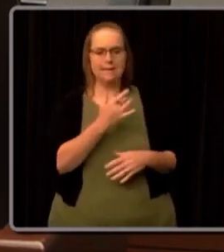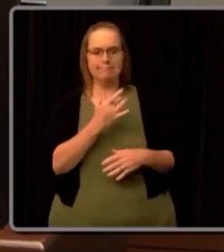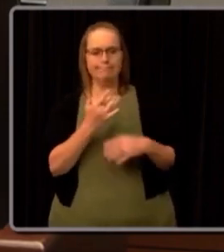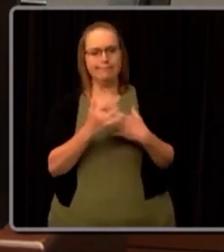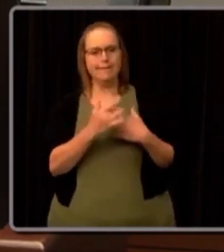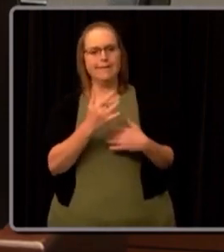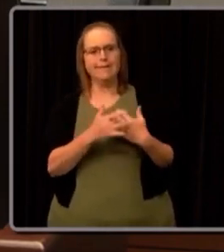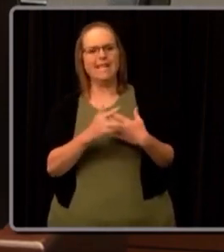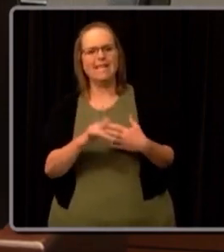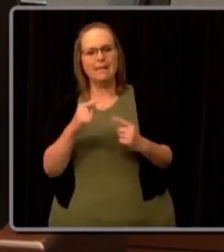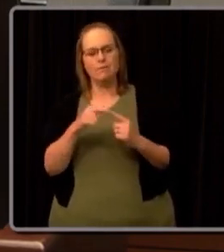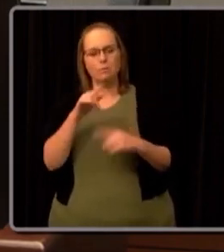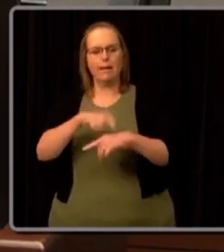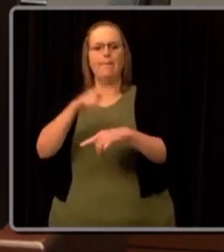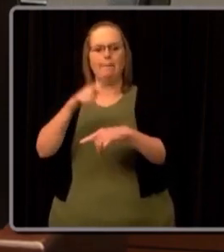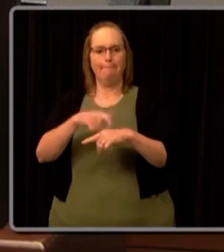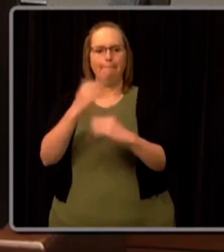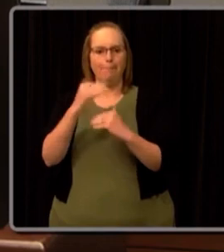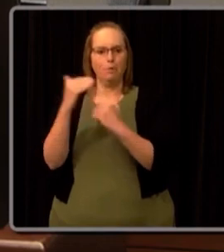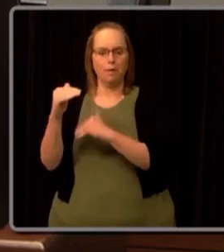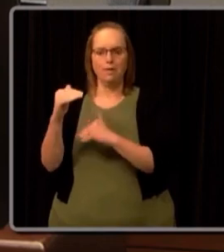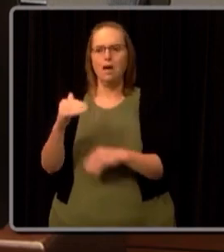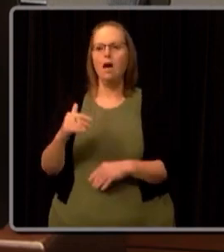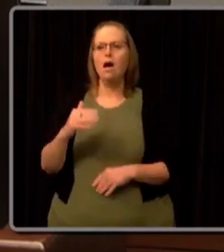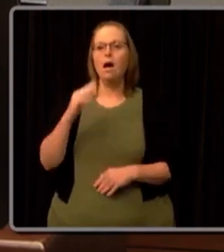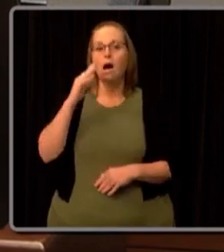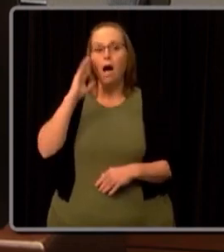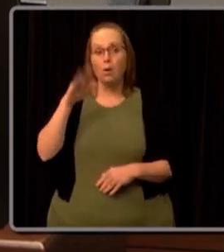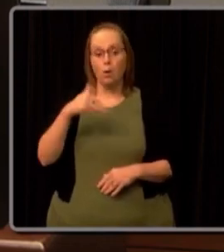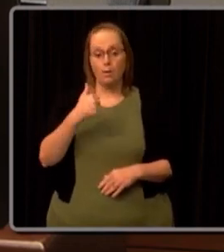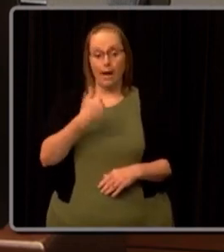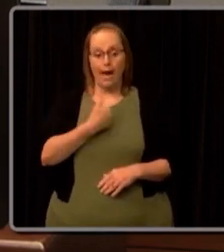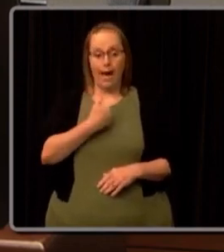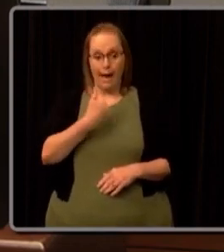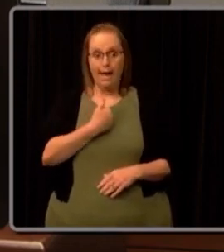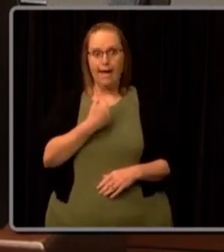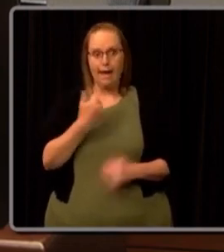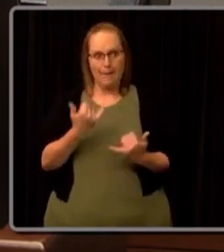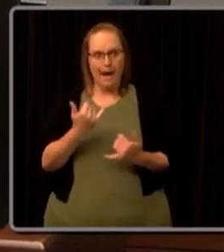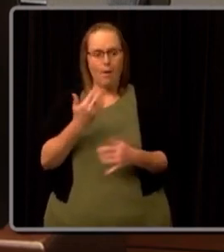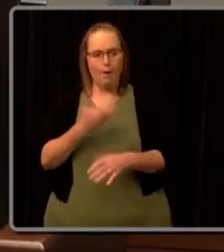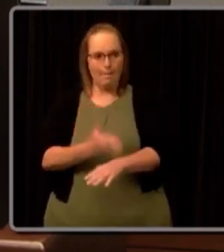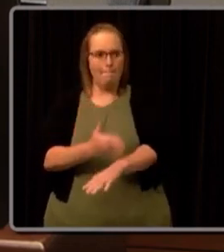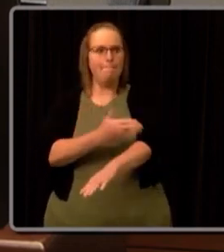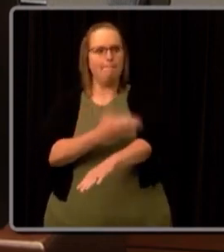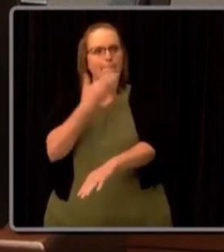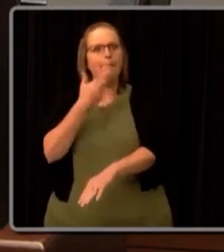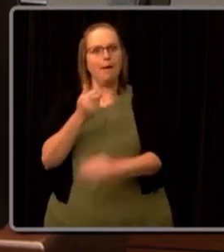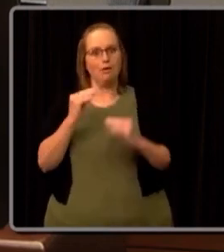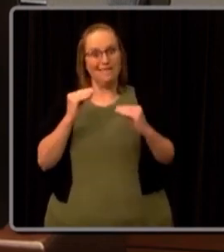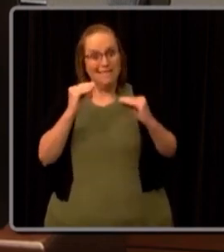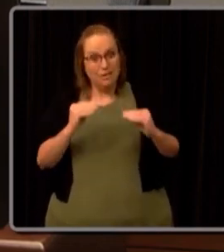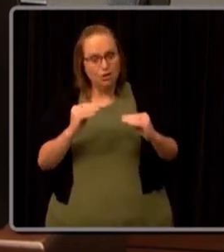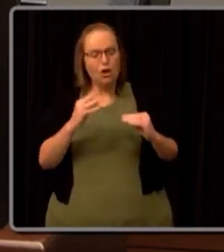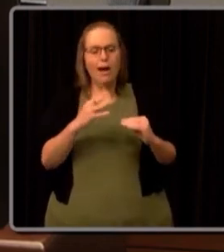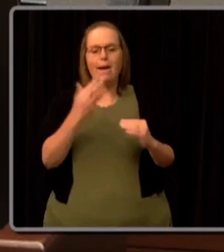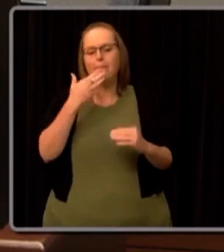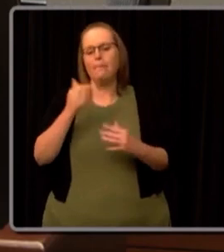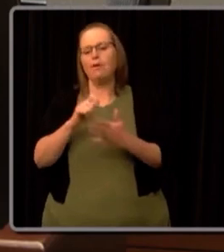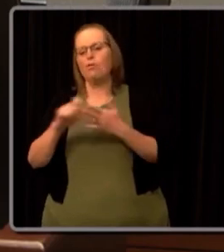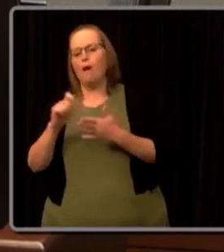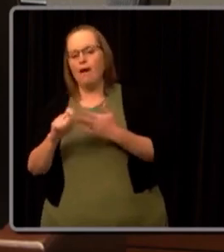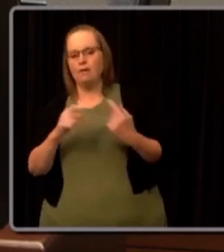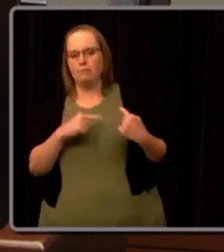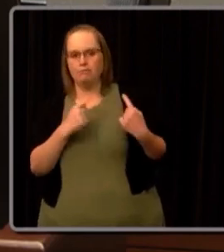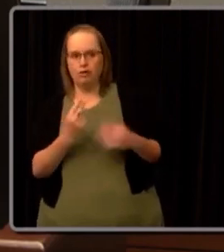constraints. I know personally I am a better teacher of writing, and I am a better writer myself after using this program for the